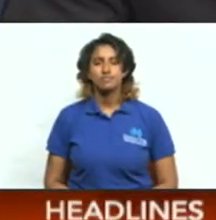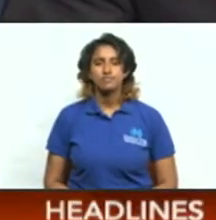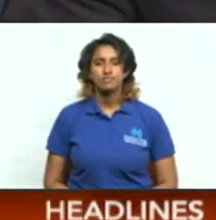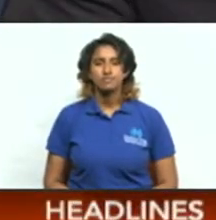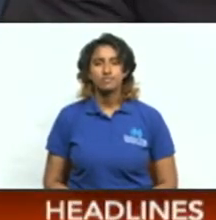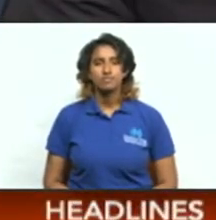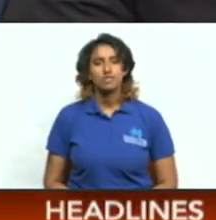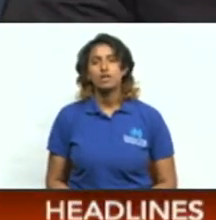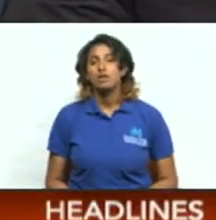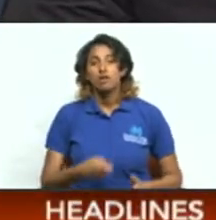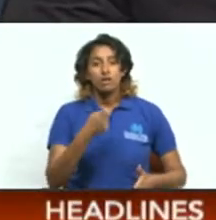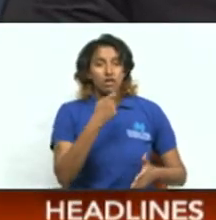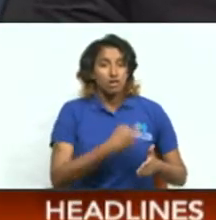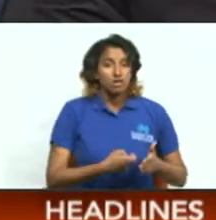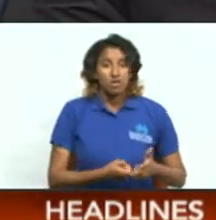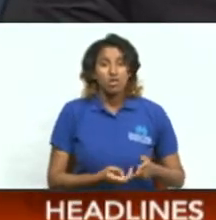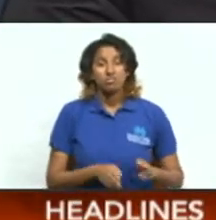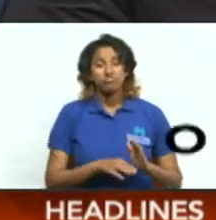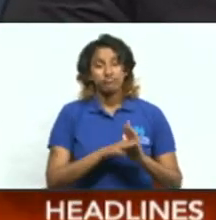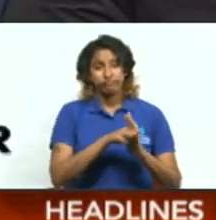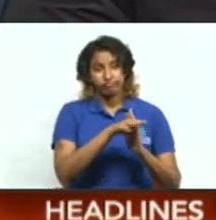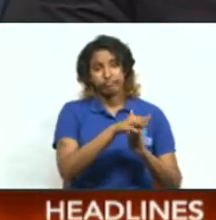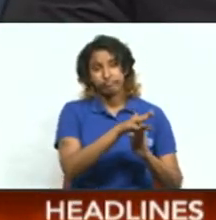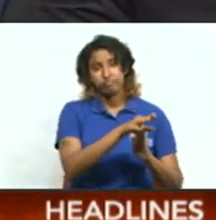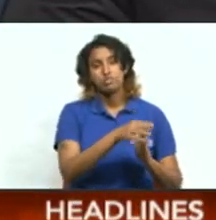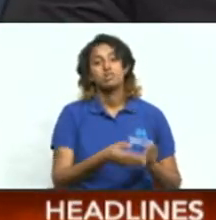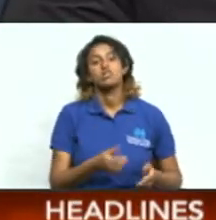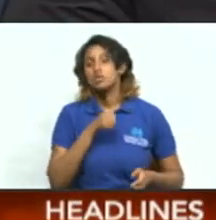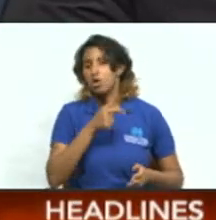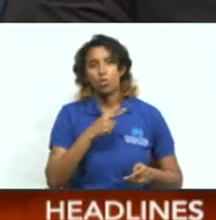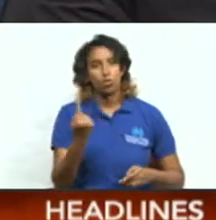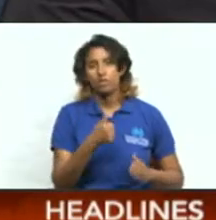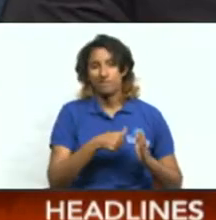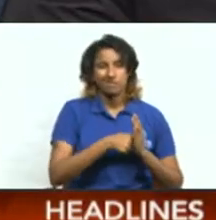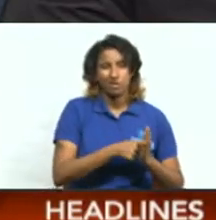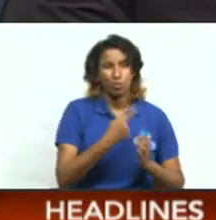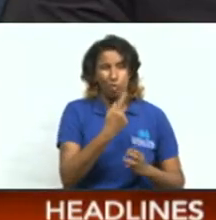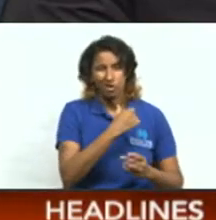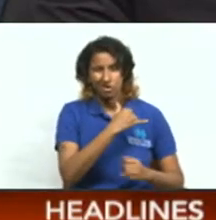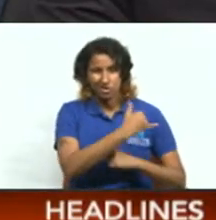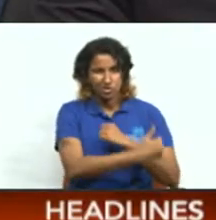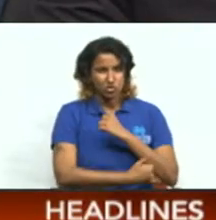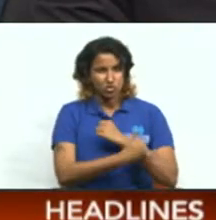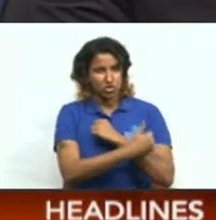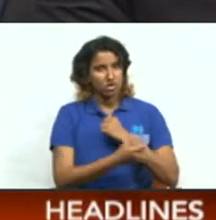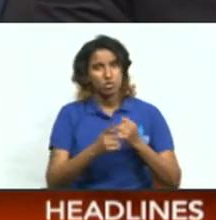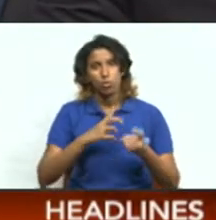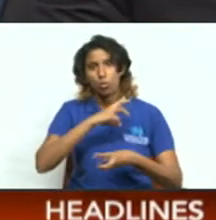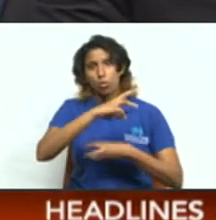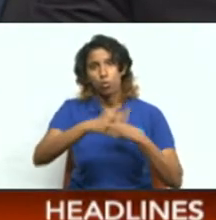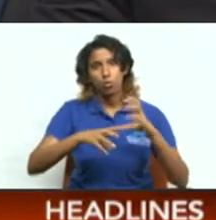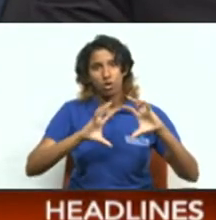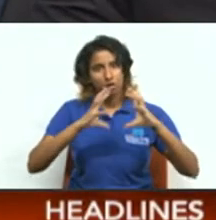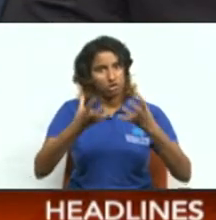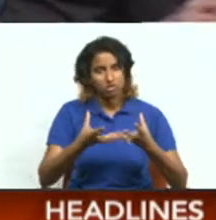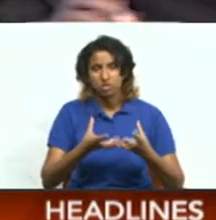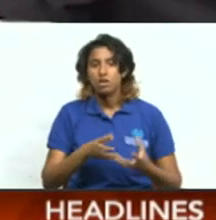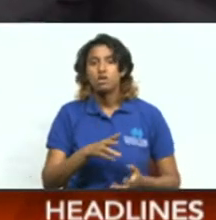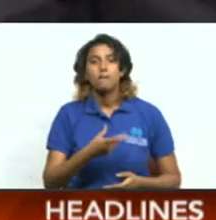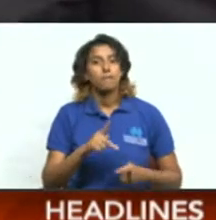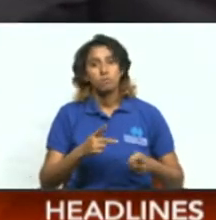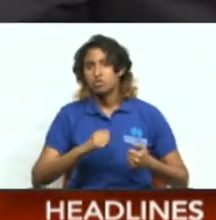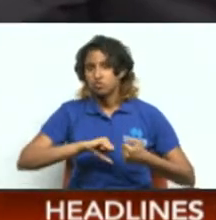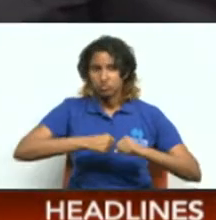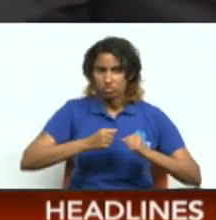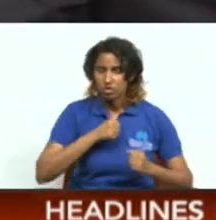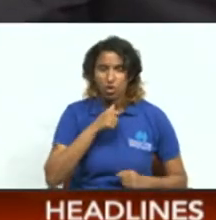Inflation does not just affect one country, it's a global situation that citizens have been grappling with, and it affects everyone from consumers